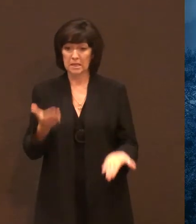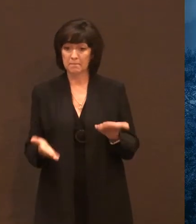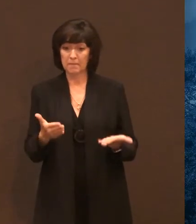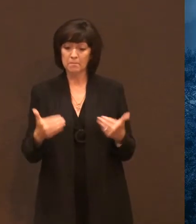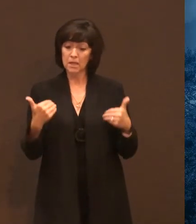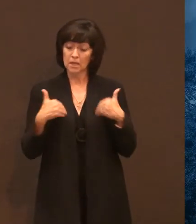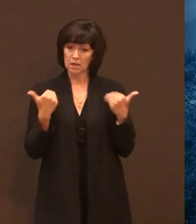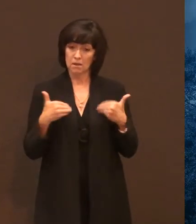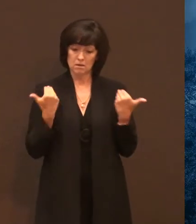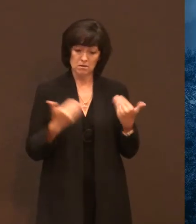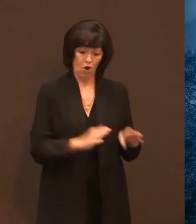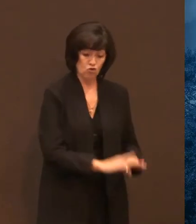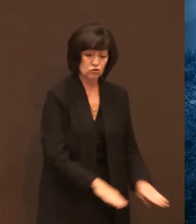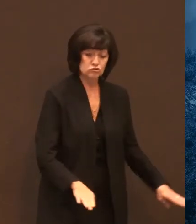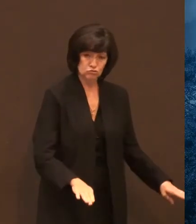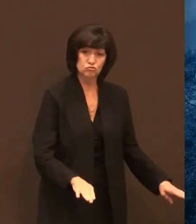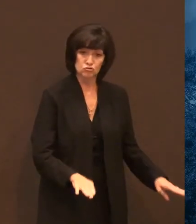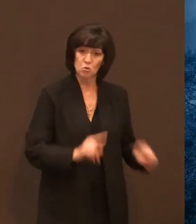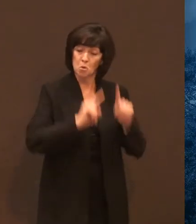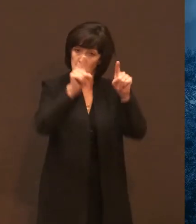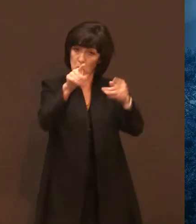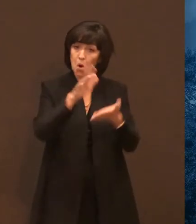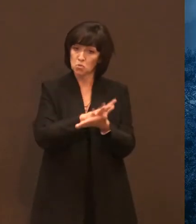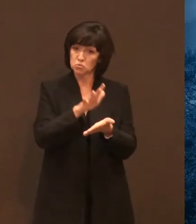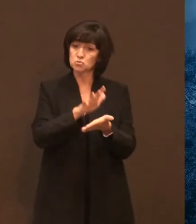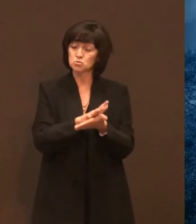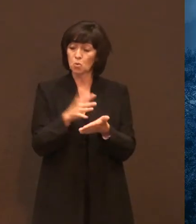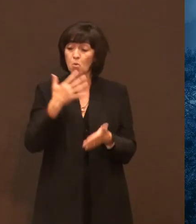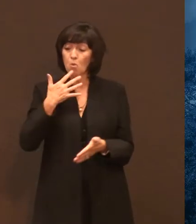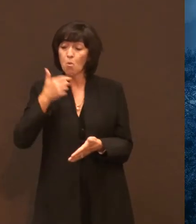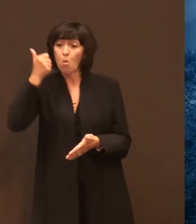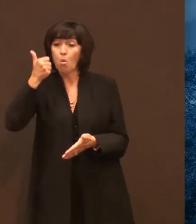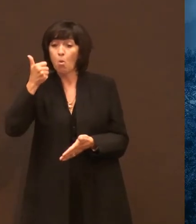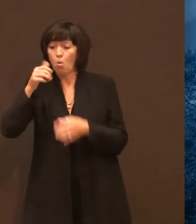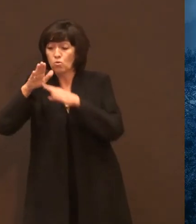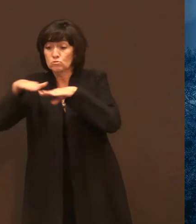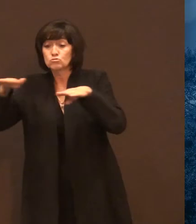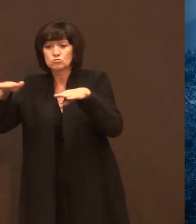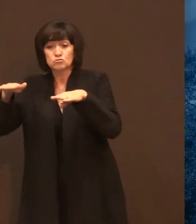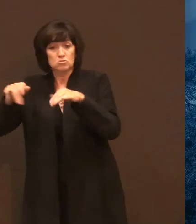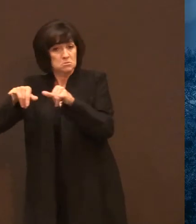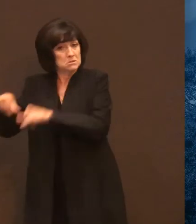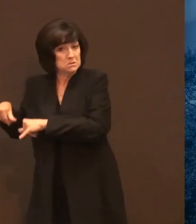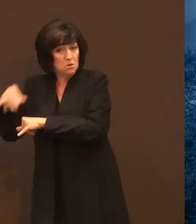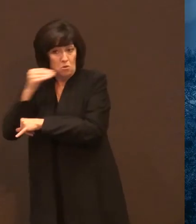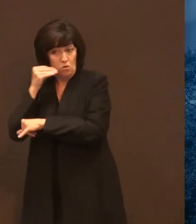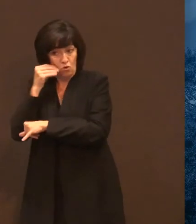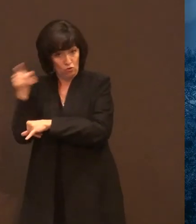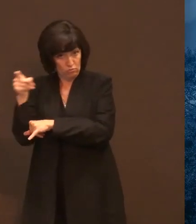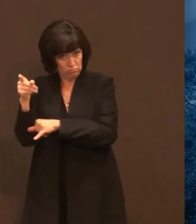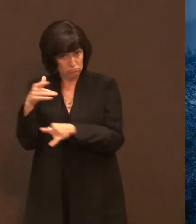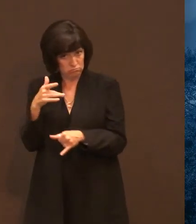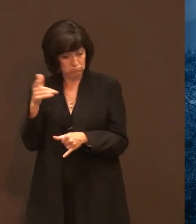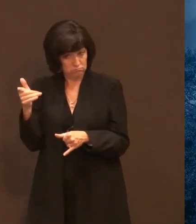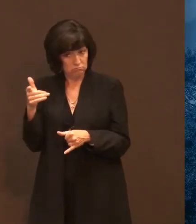while older kids aren't? Is there a split decision that could be a possibility? Well, you heard